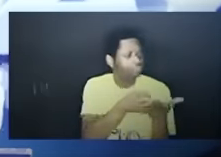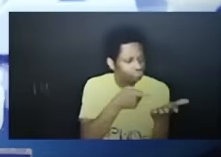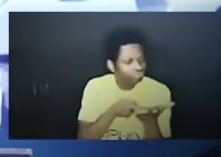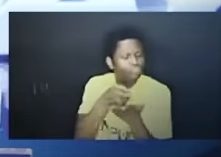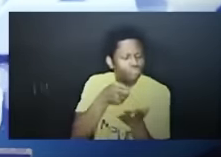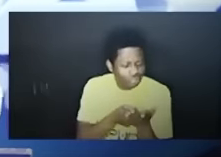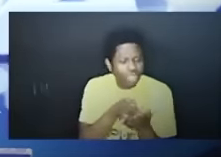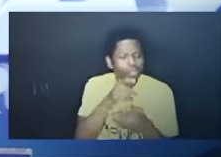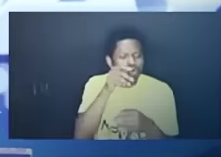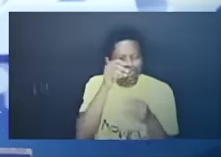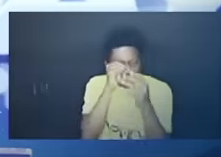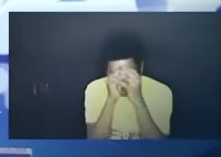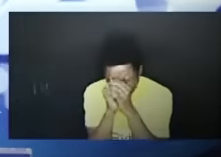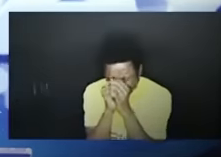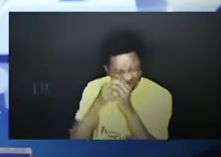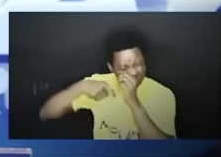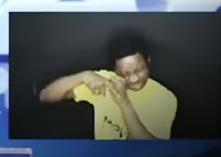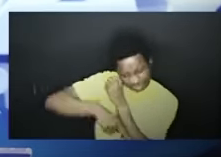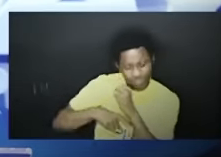school of worship.